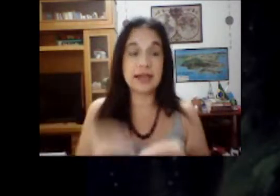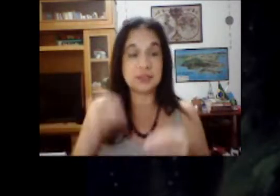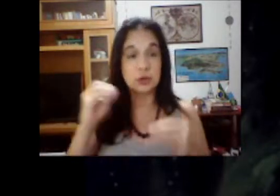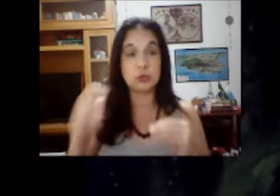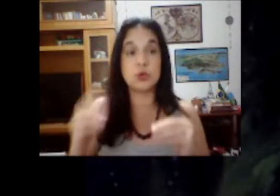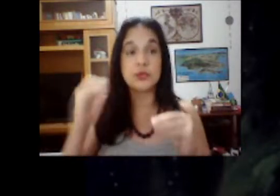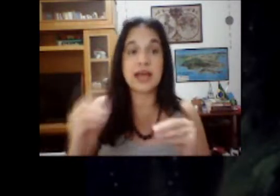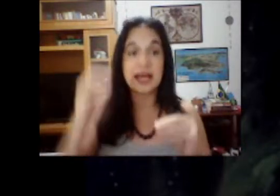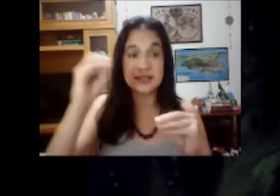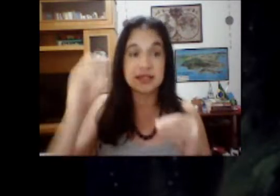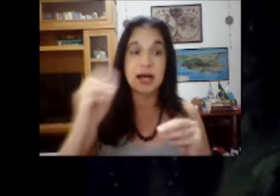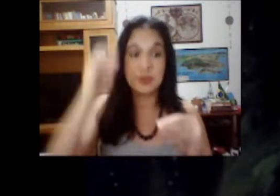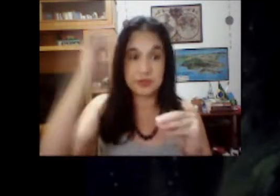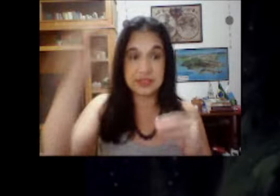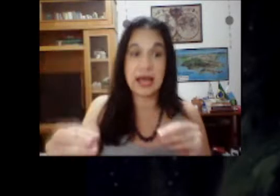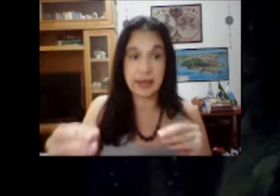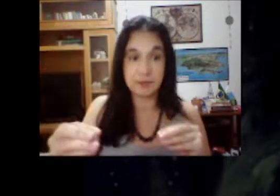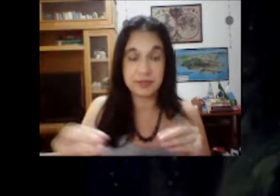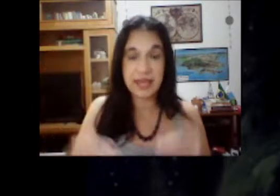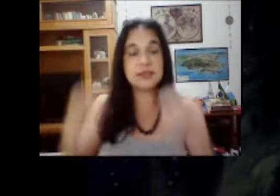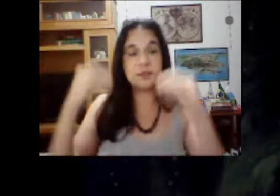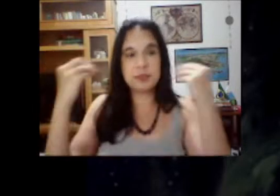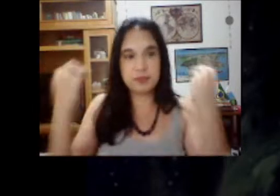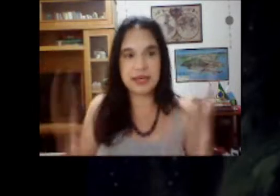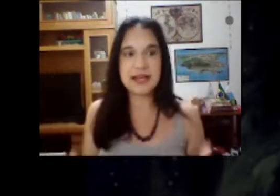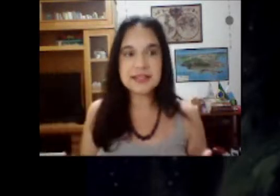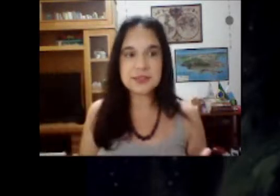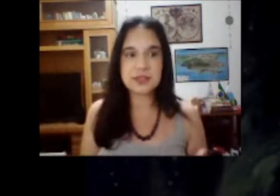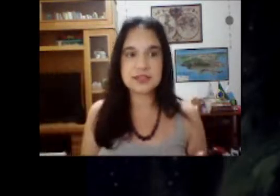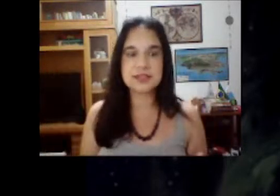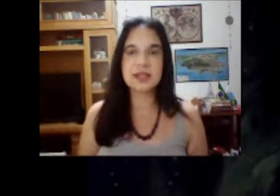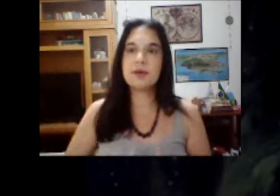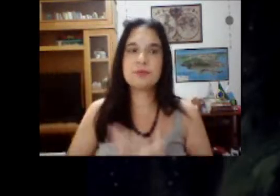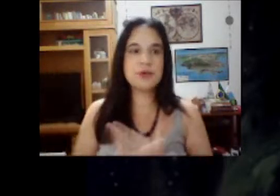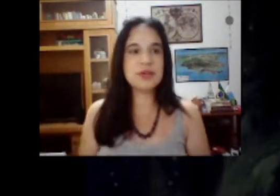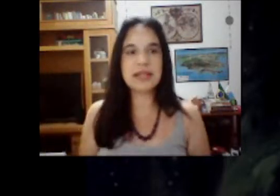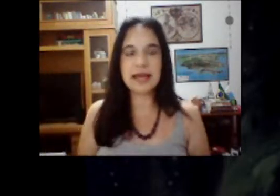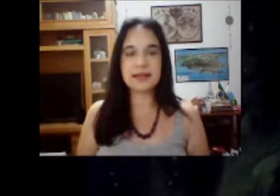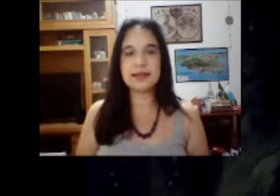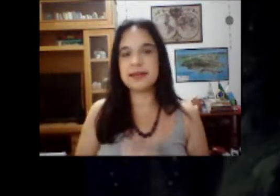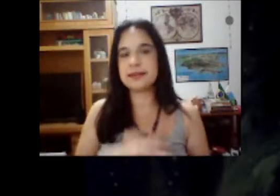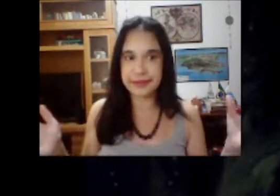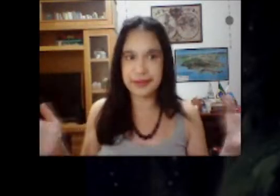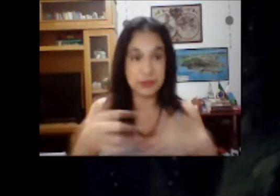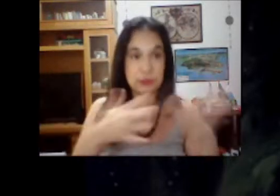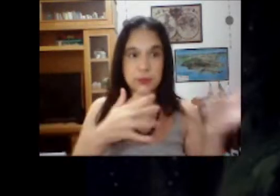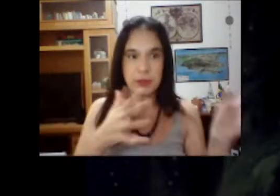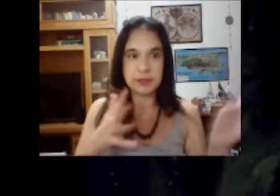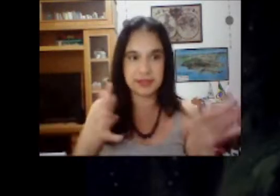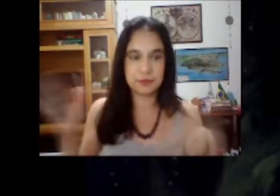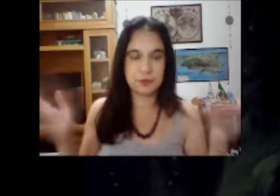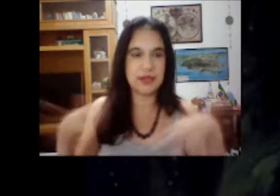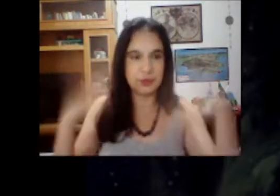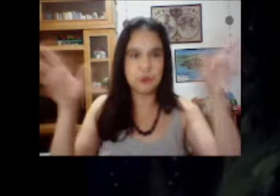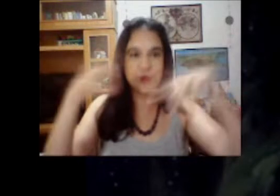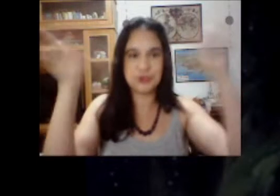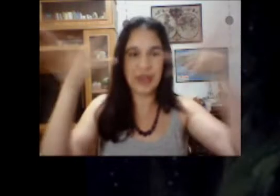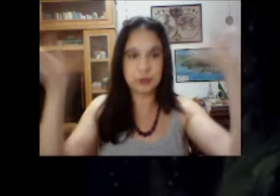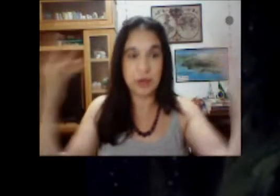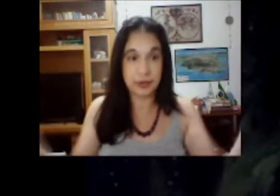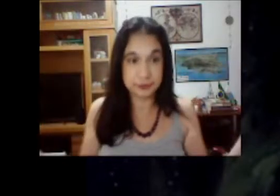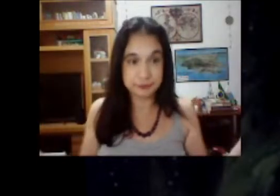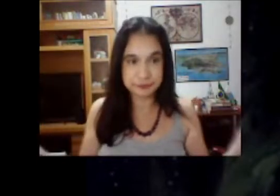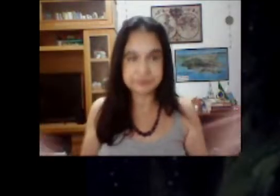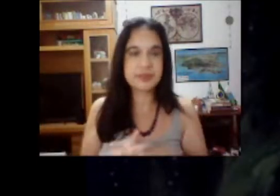look at it through the eyes of the time. But because of this, very likely early Republican fake news